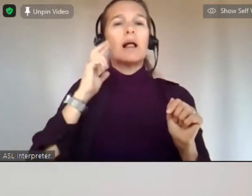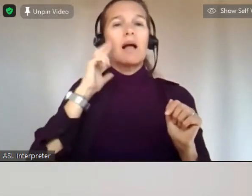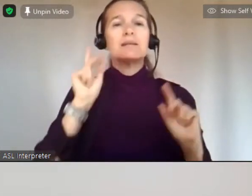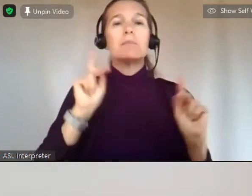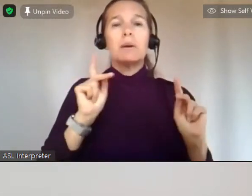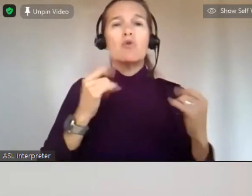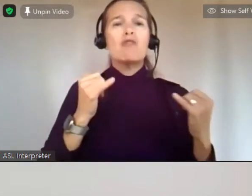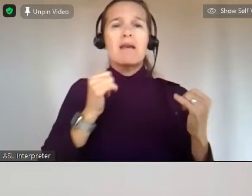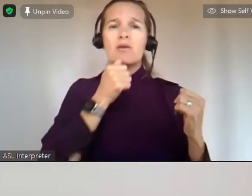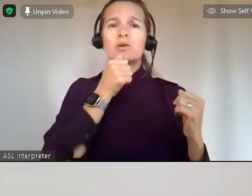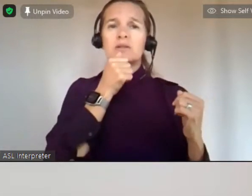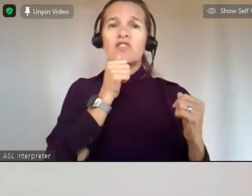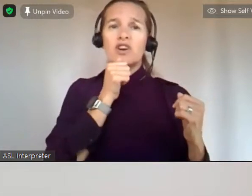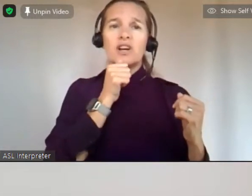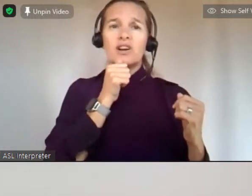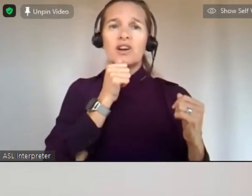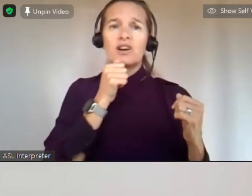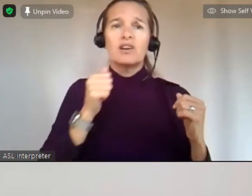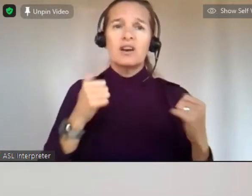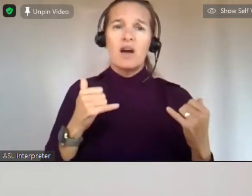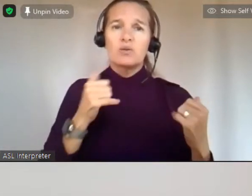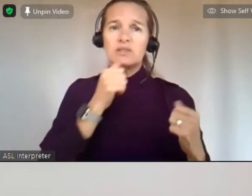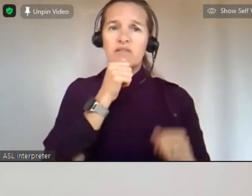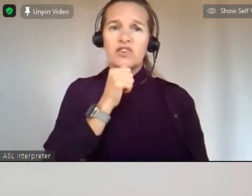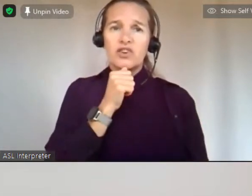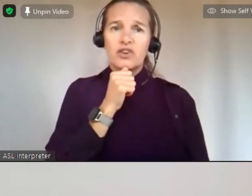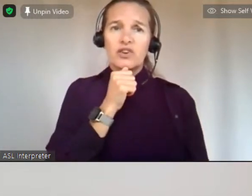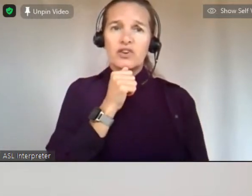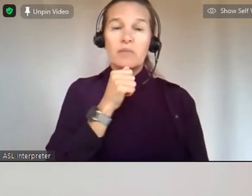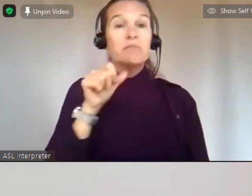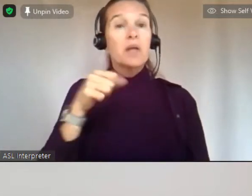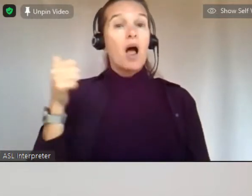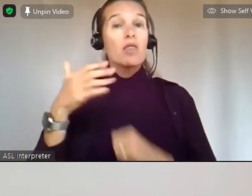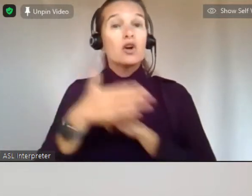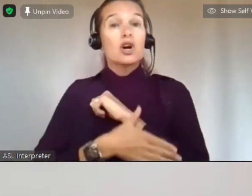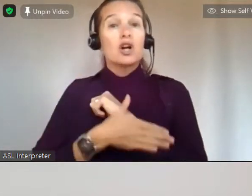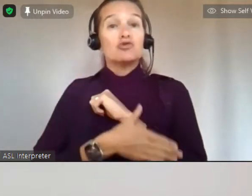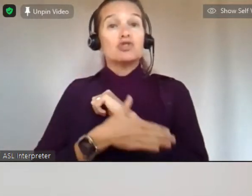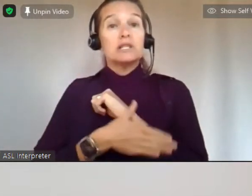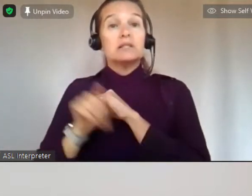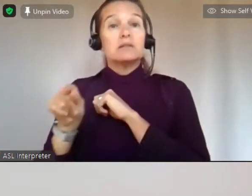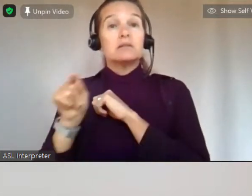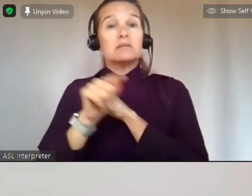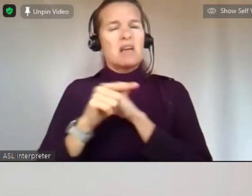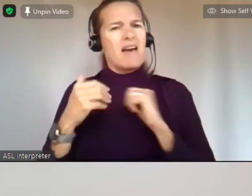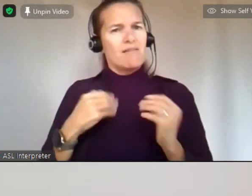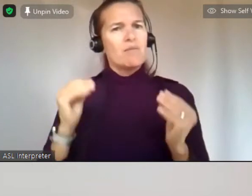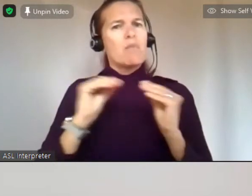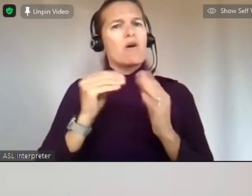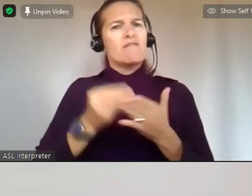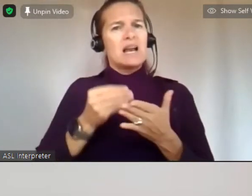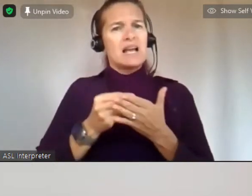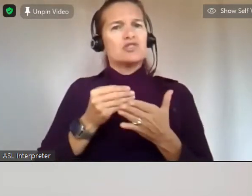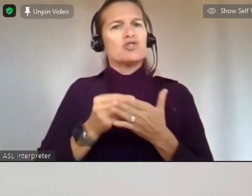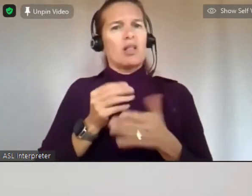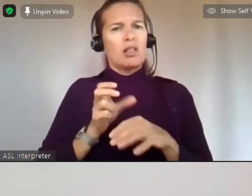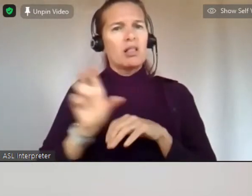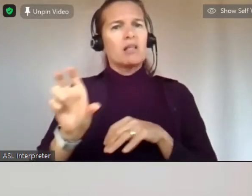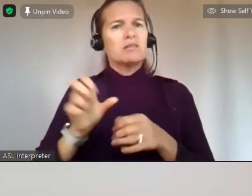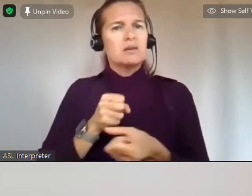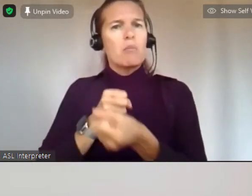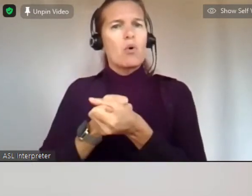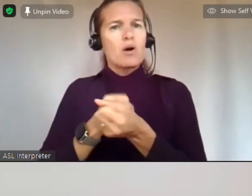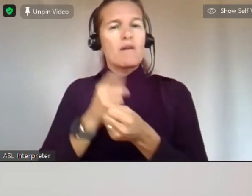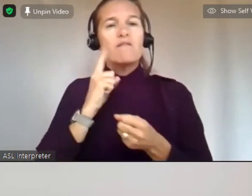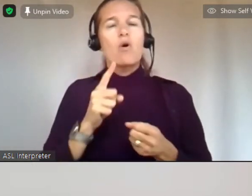are going through. In other countries, there is much more financial support for families who are being